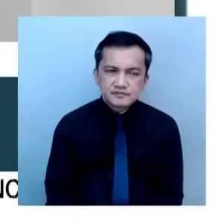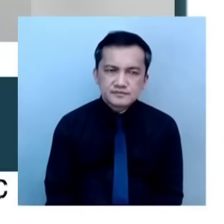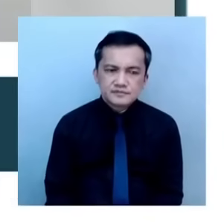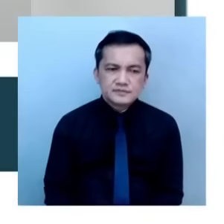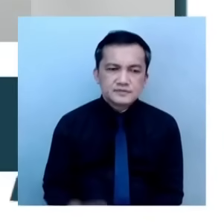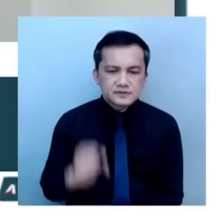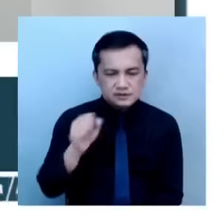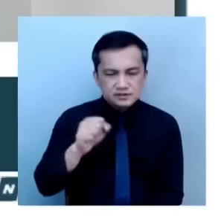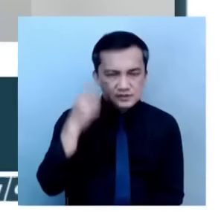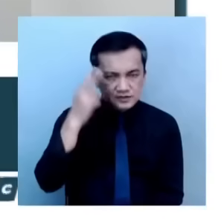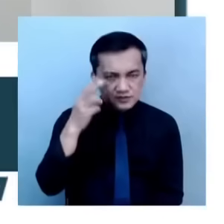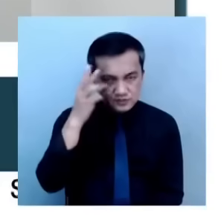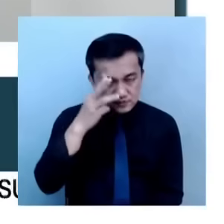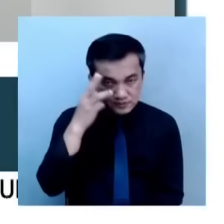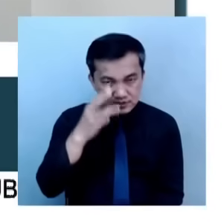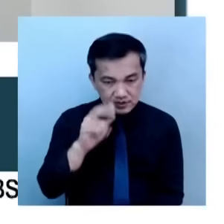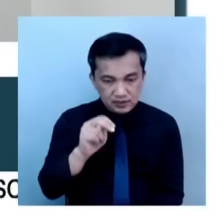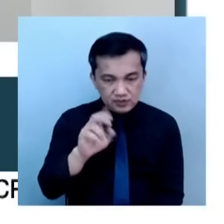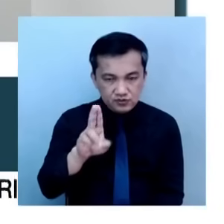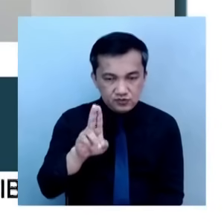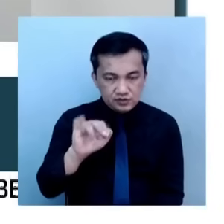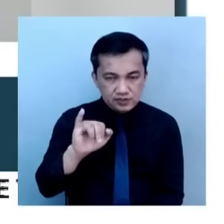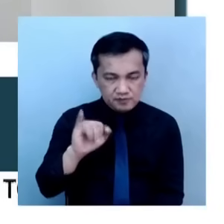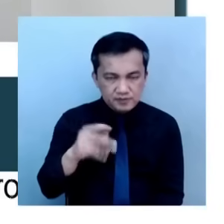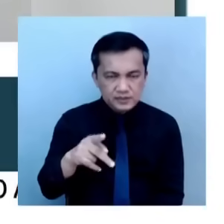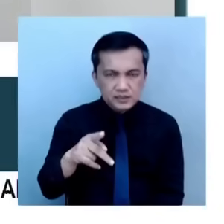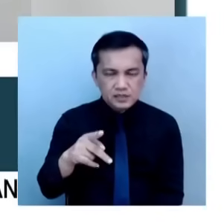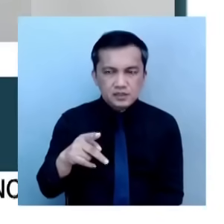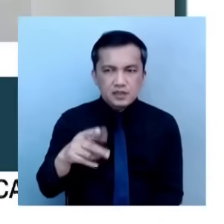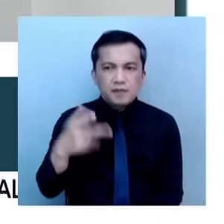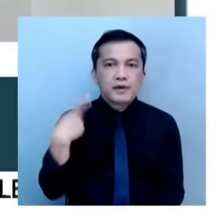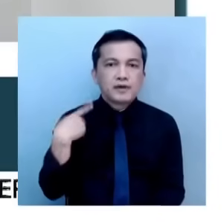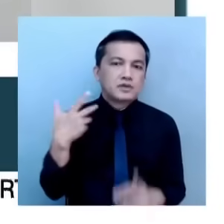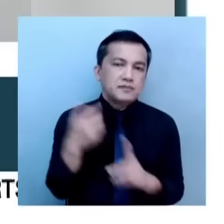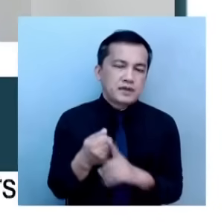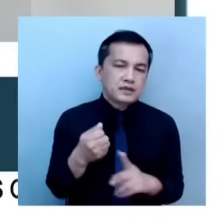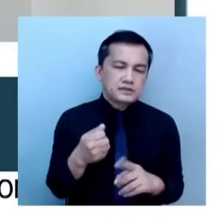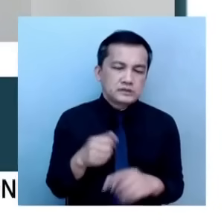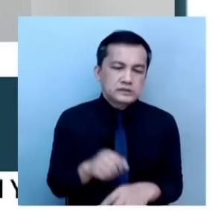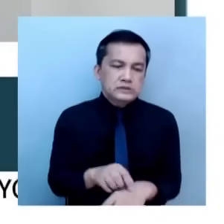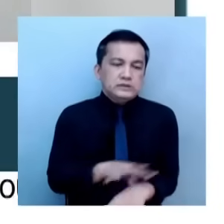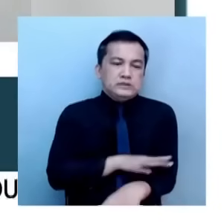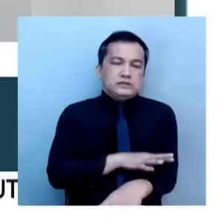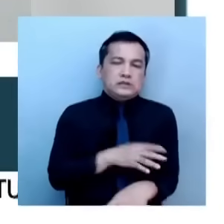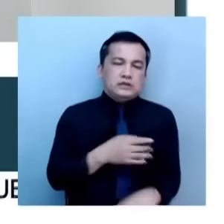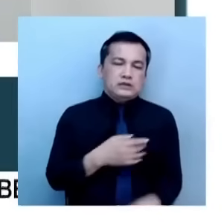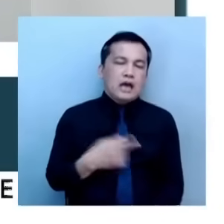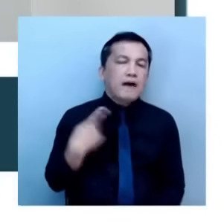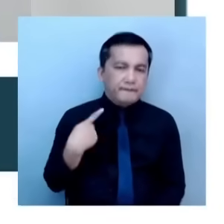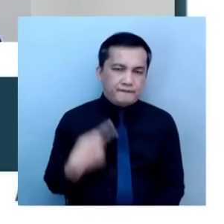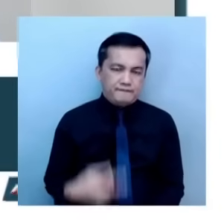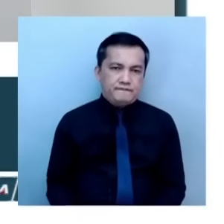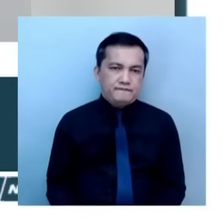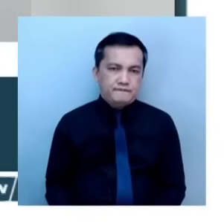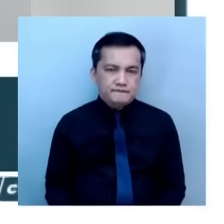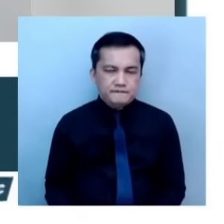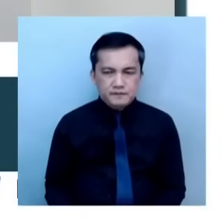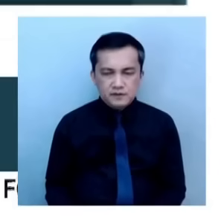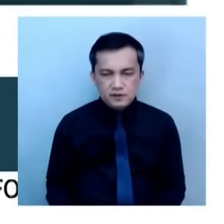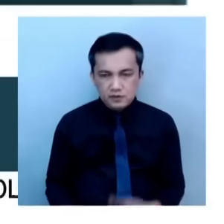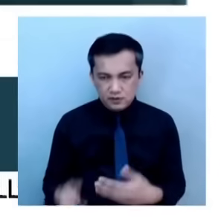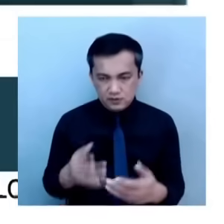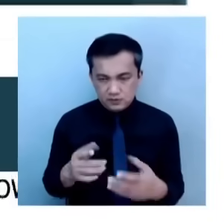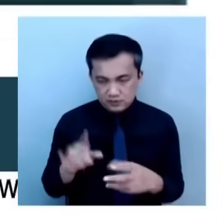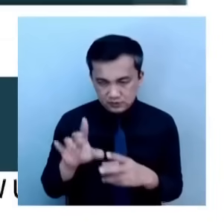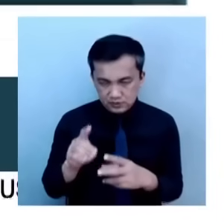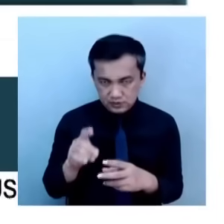As mentioned by NUJP, the chilling effect is definitely there. However, we have to, you know, even at the risk of sounding like a broken